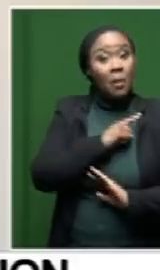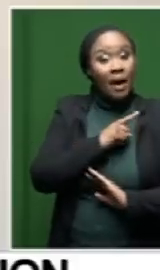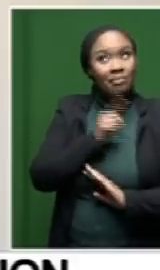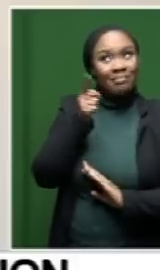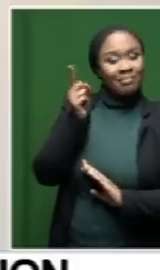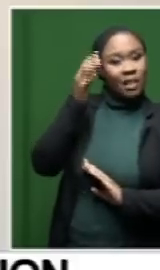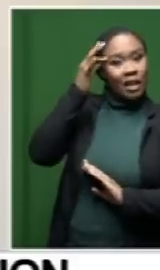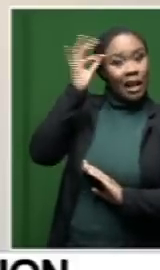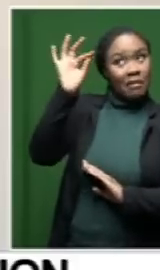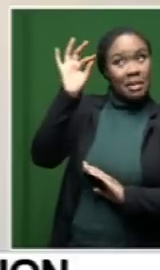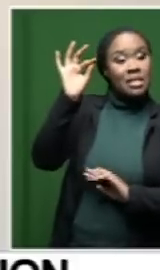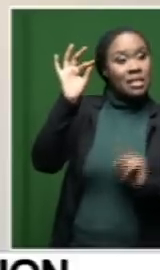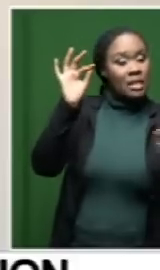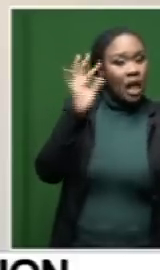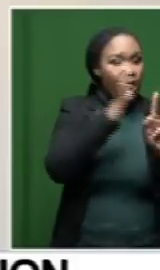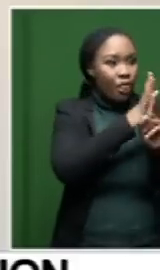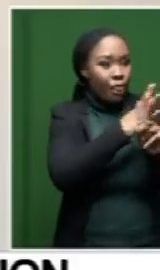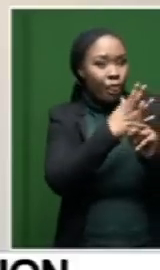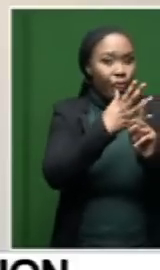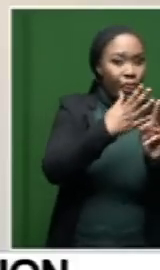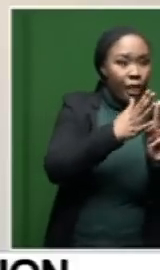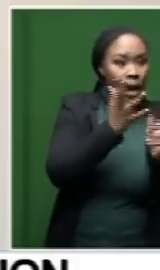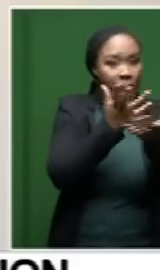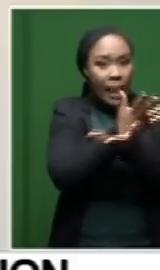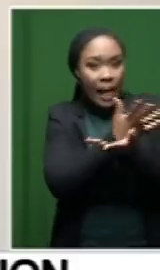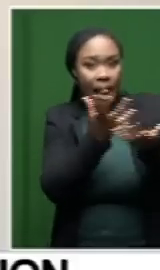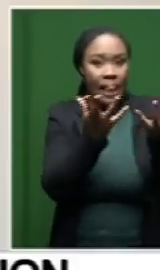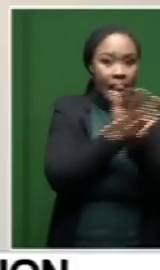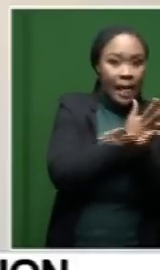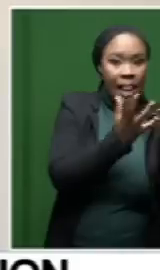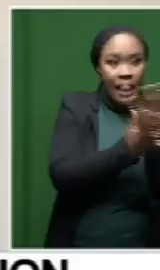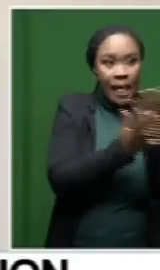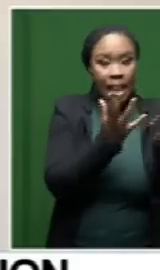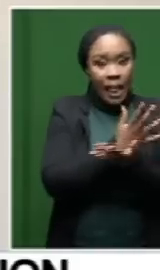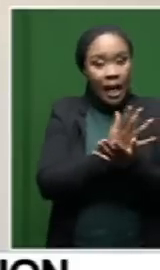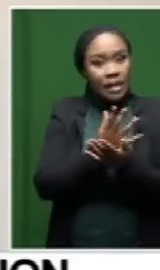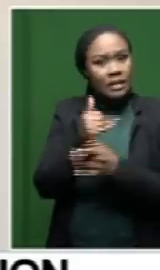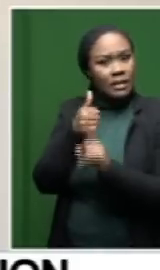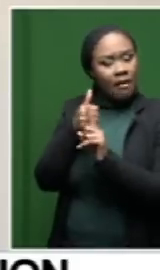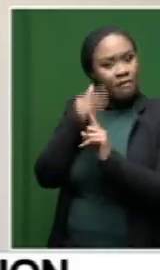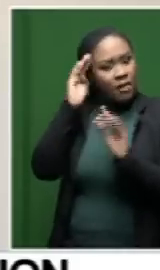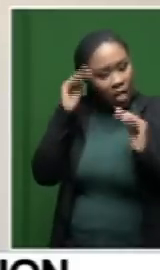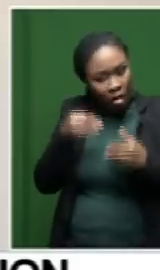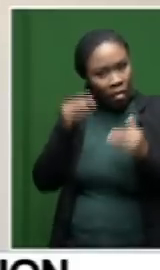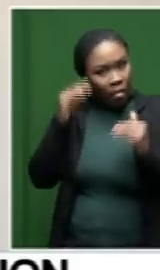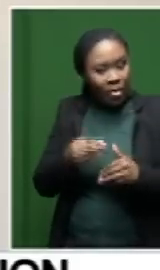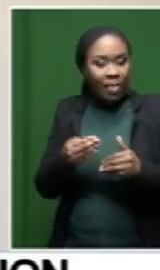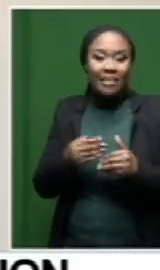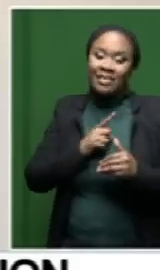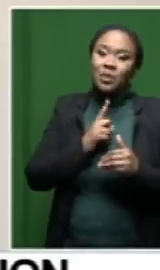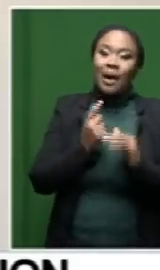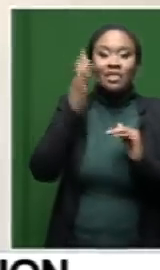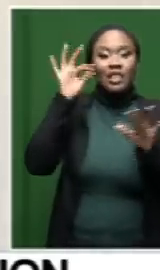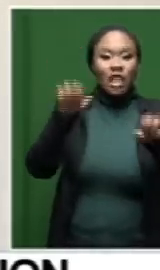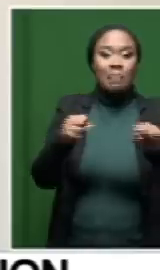power connive to protect private interests and to protect their personal interests, capture is also enabled